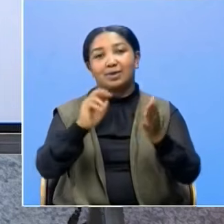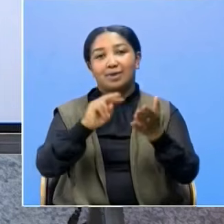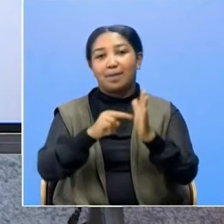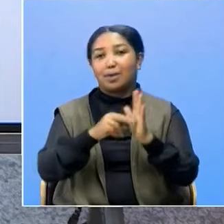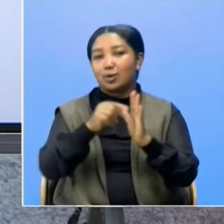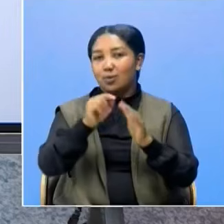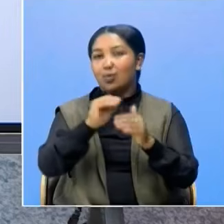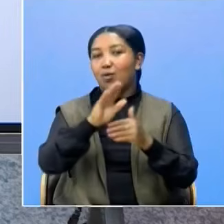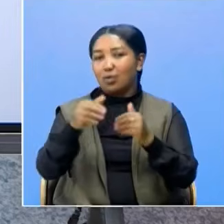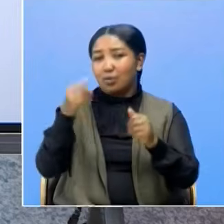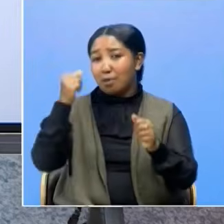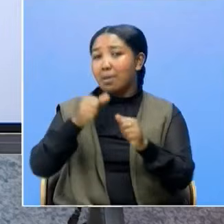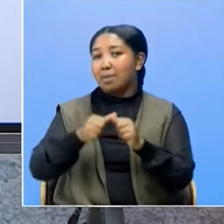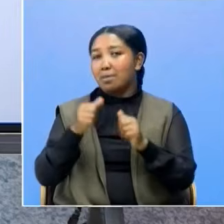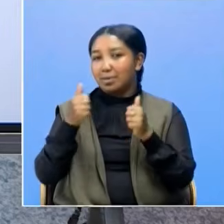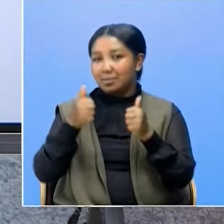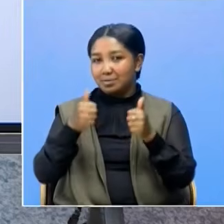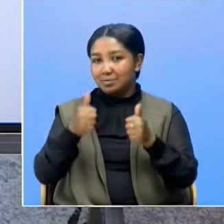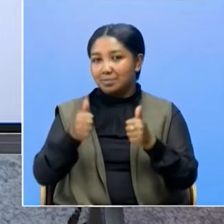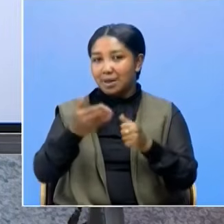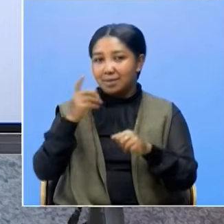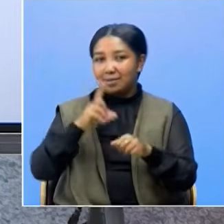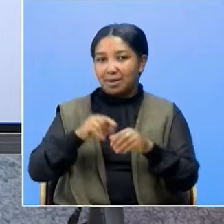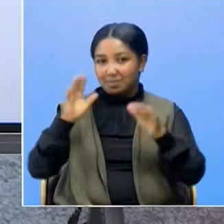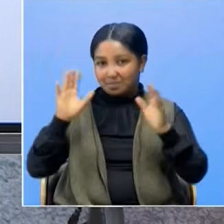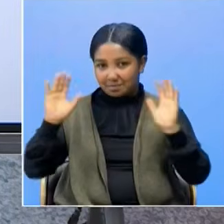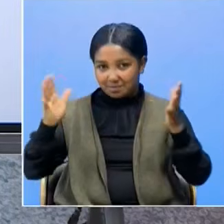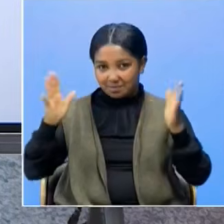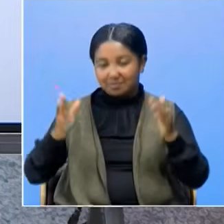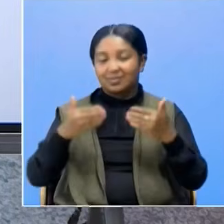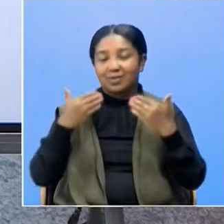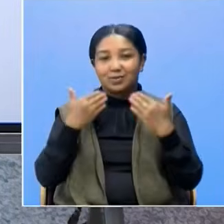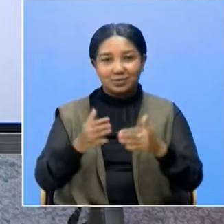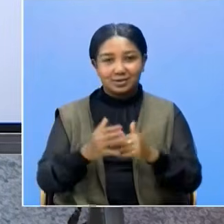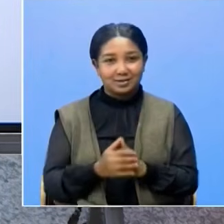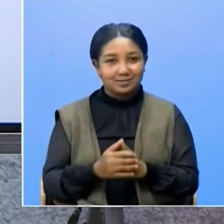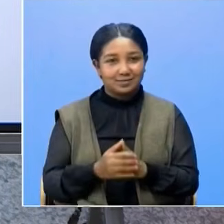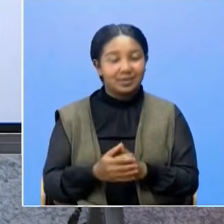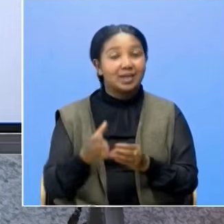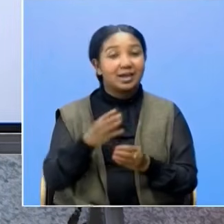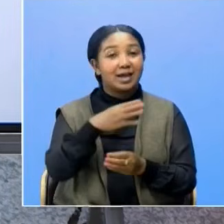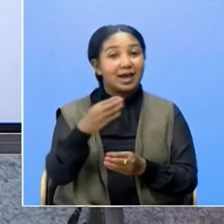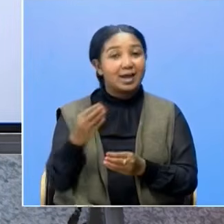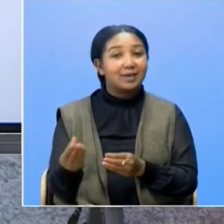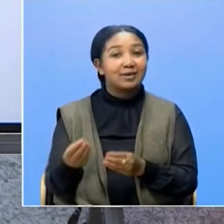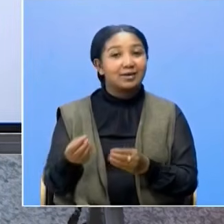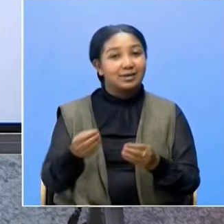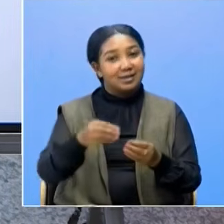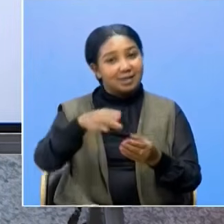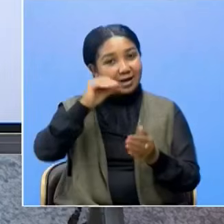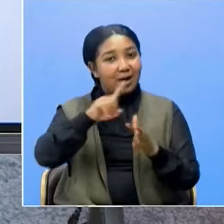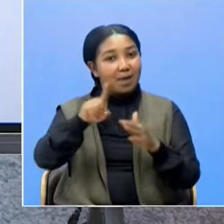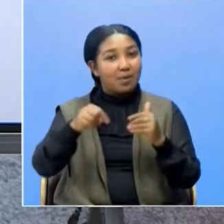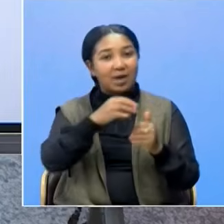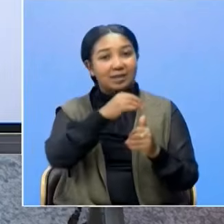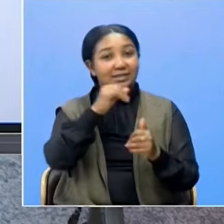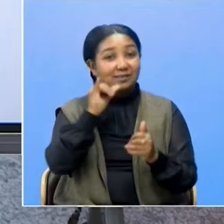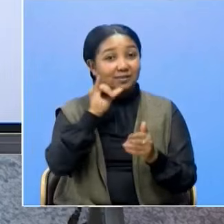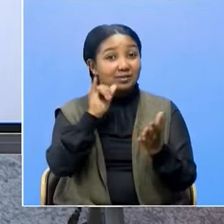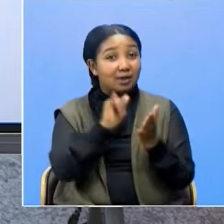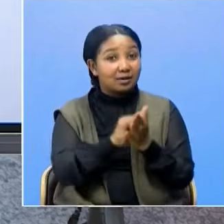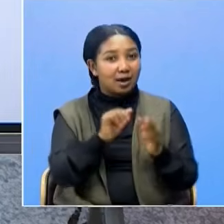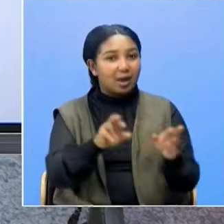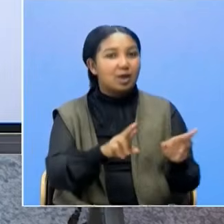you all remember what we have learned last time. Good. And we also have seen those adjectives that